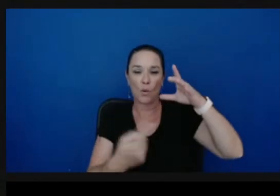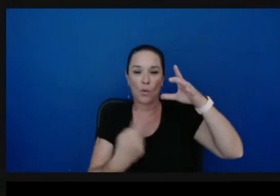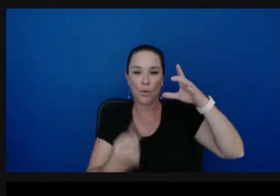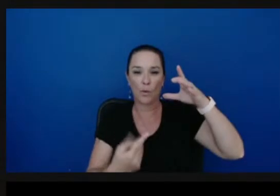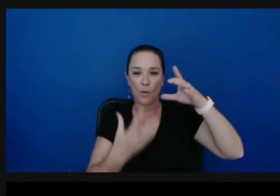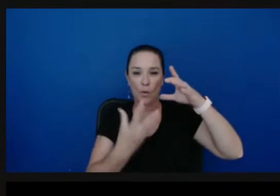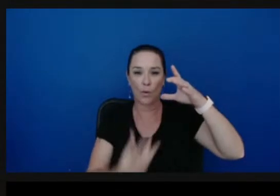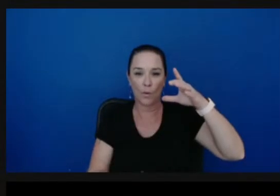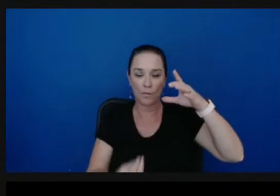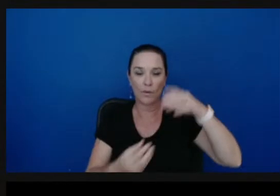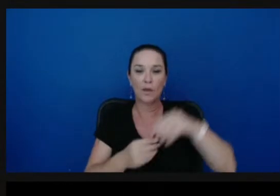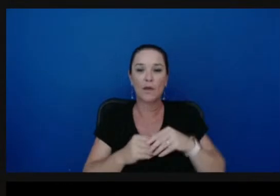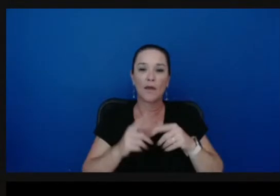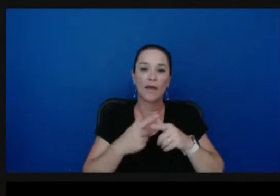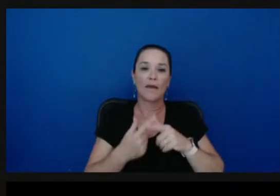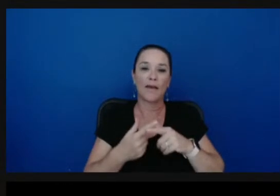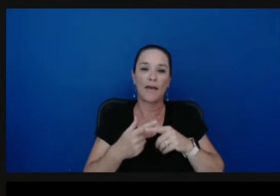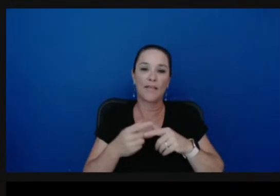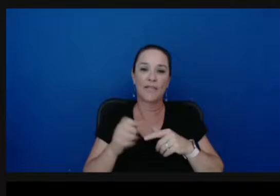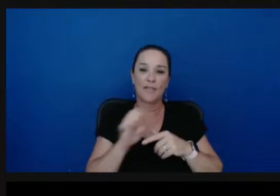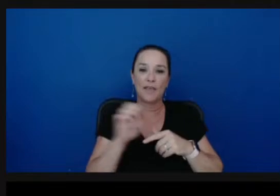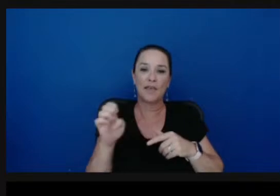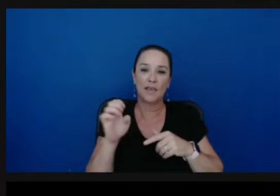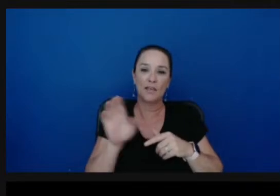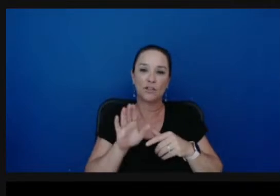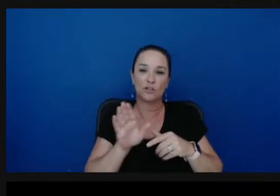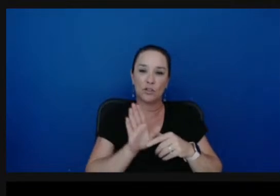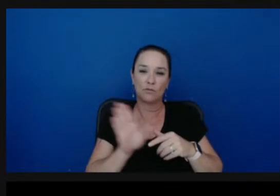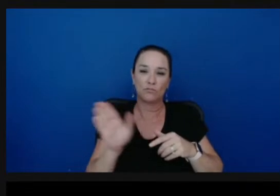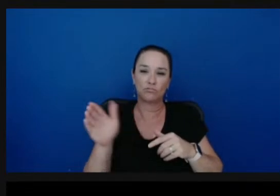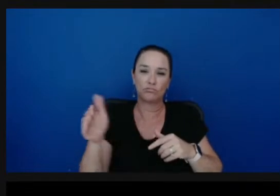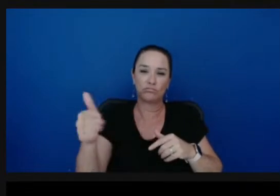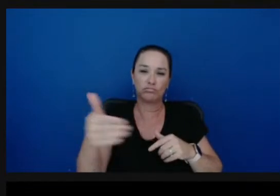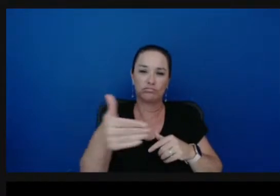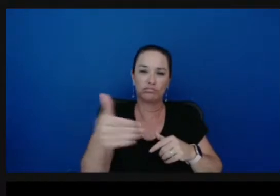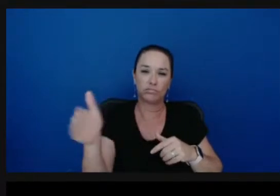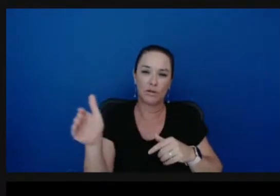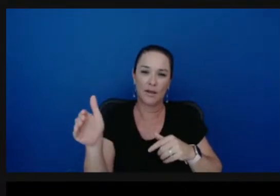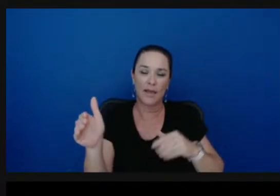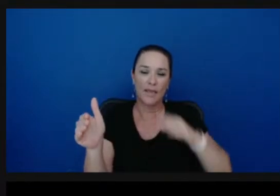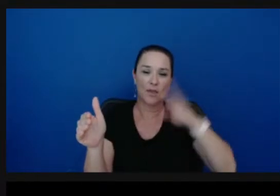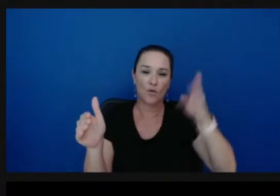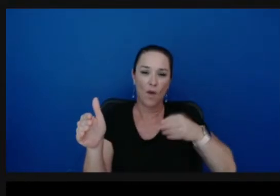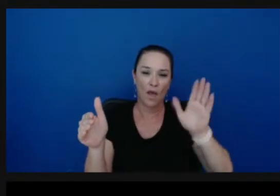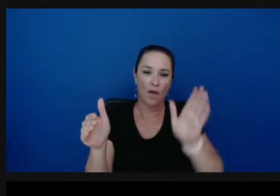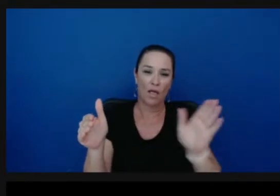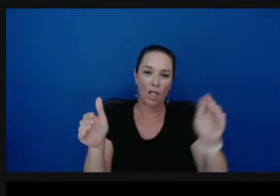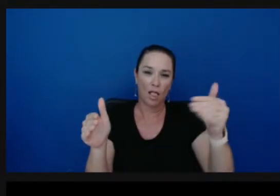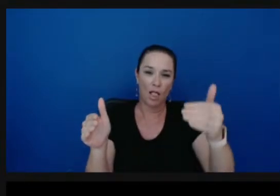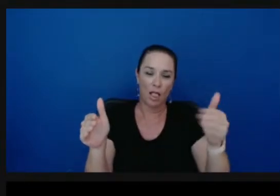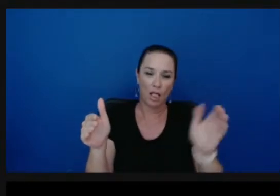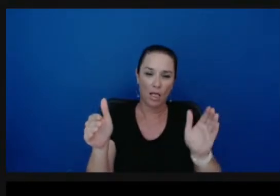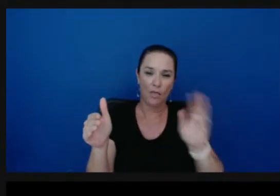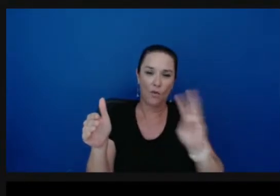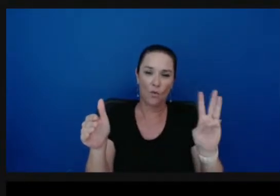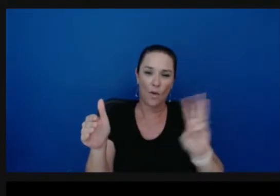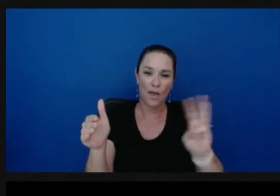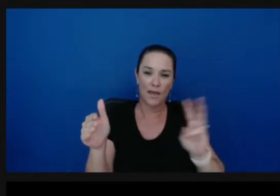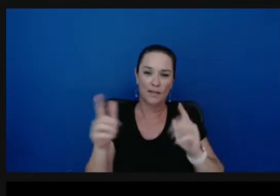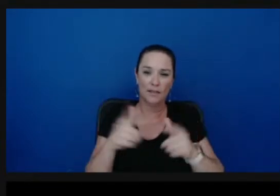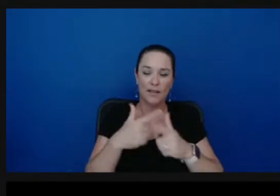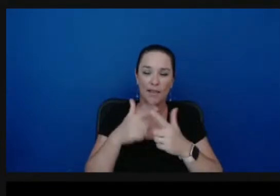rim. Cracks widen all the way to the western edge. They widen to the mid-central